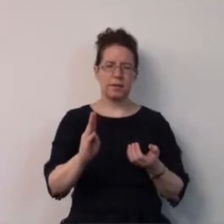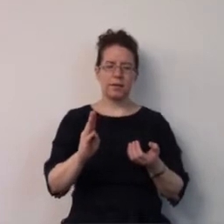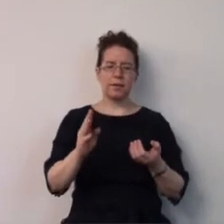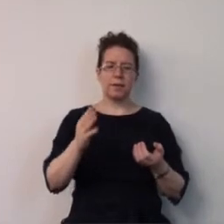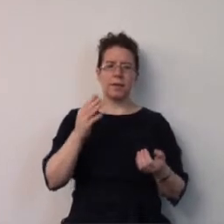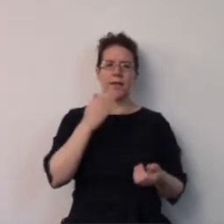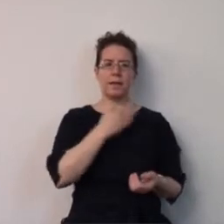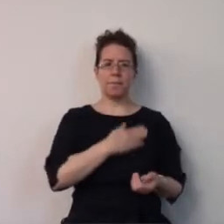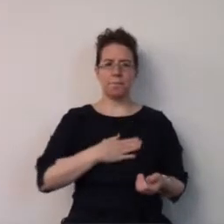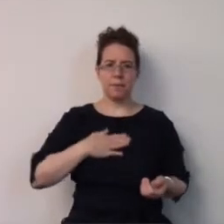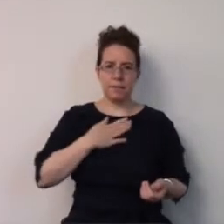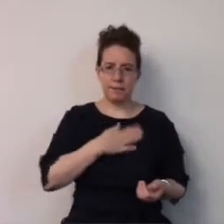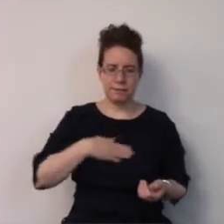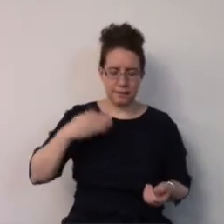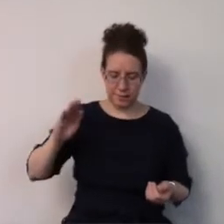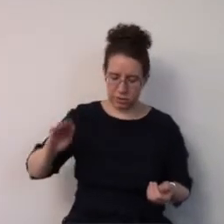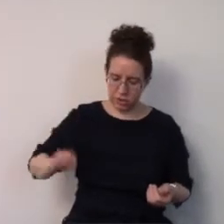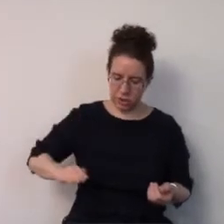Jesus.